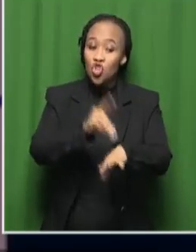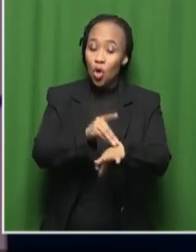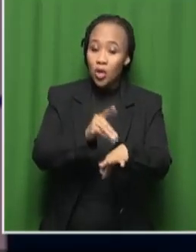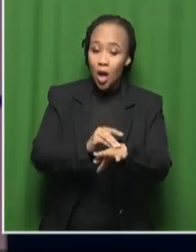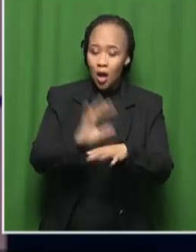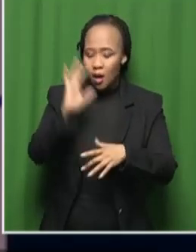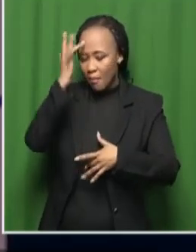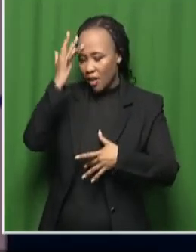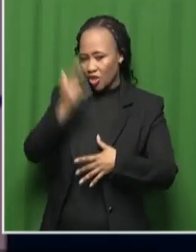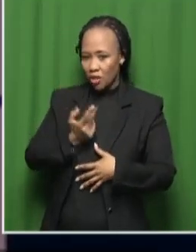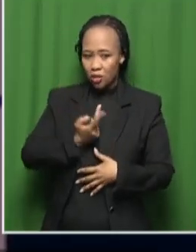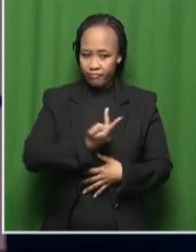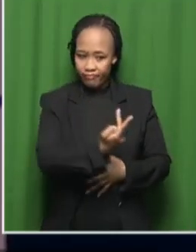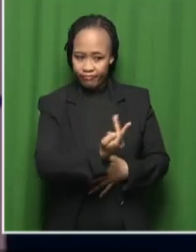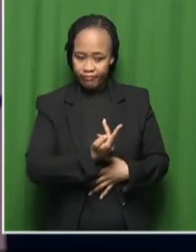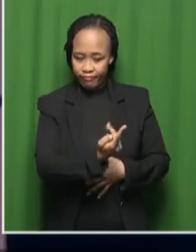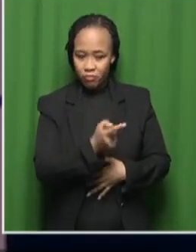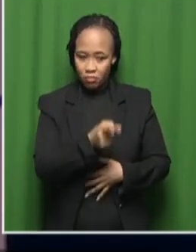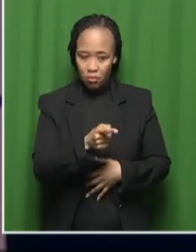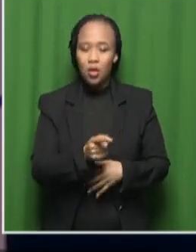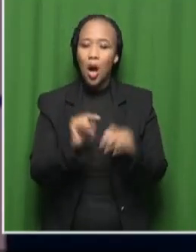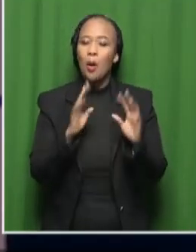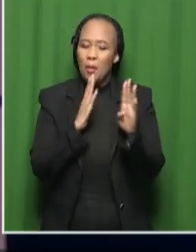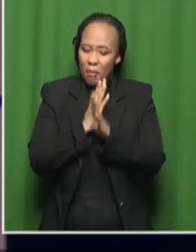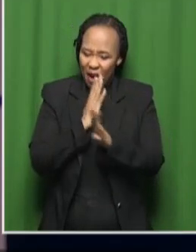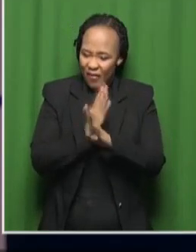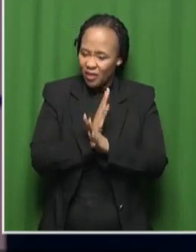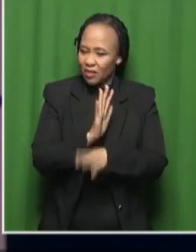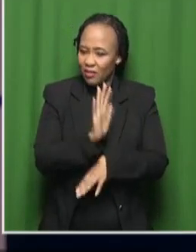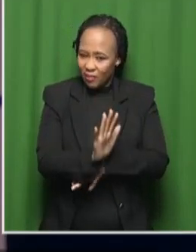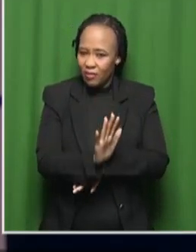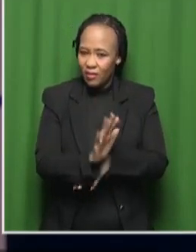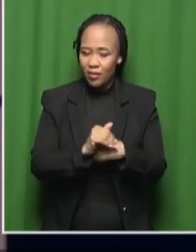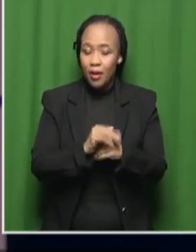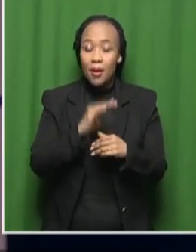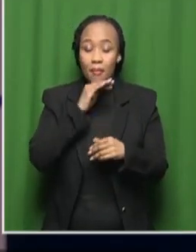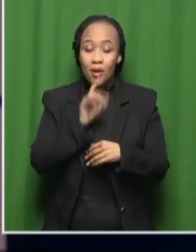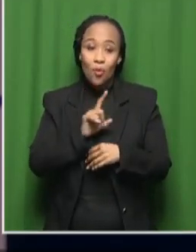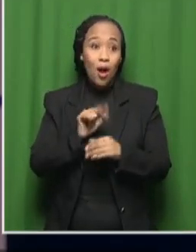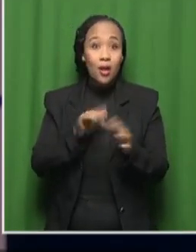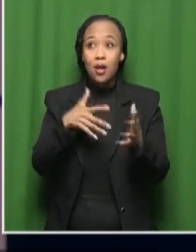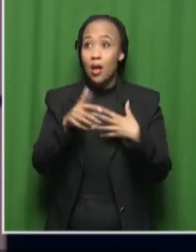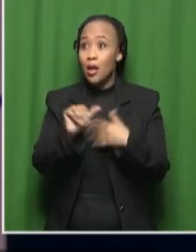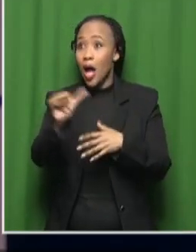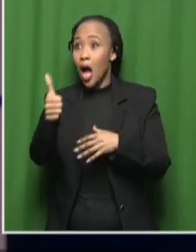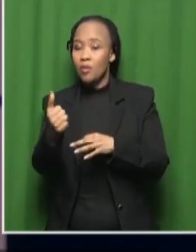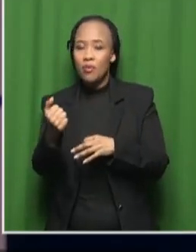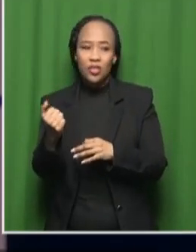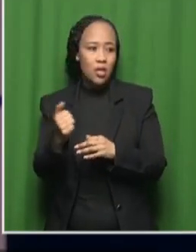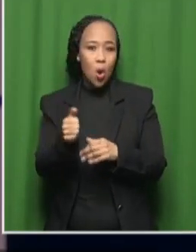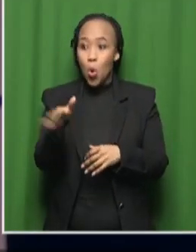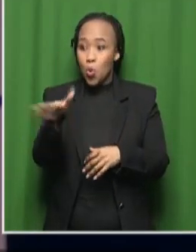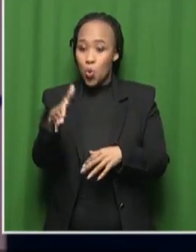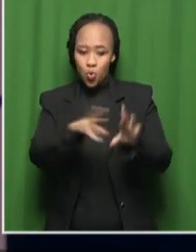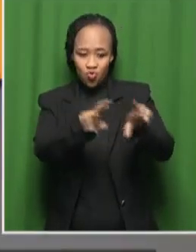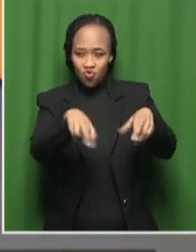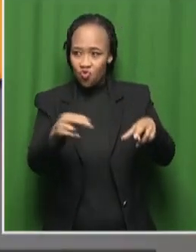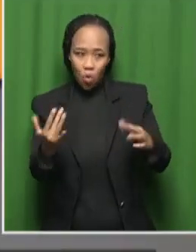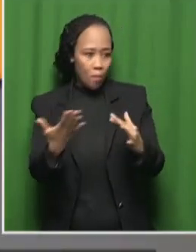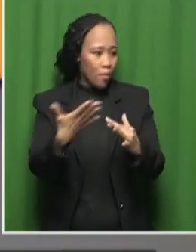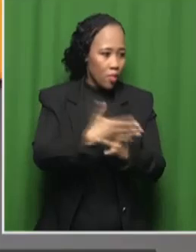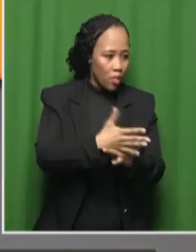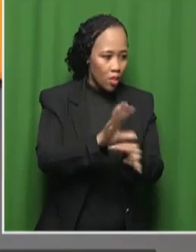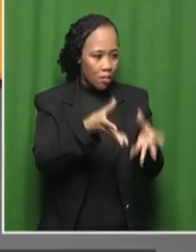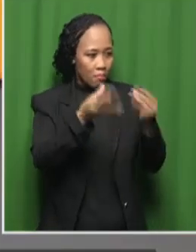that privacy between the doctor and the patient. It shouldn't be, there should be no access to anyone else who's not in the room. So how would you ensure that